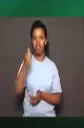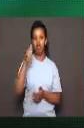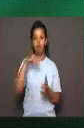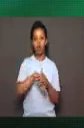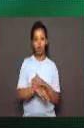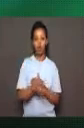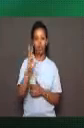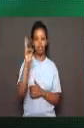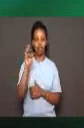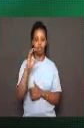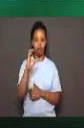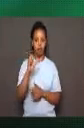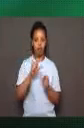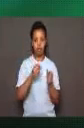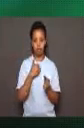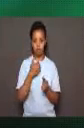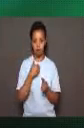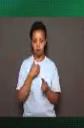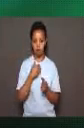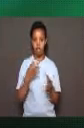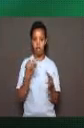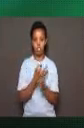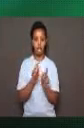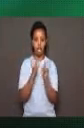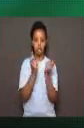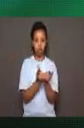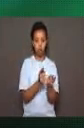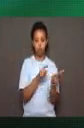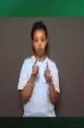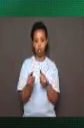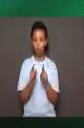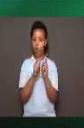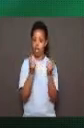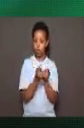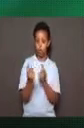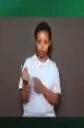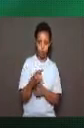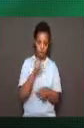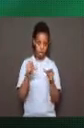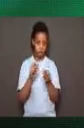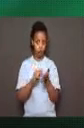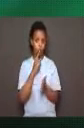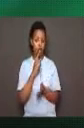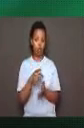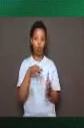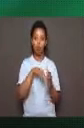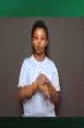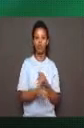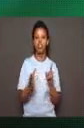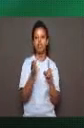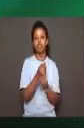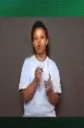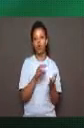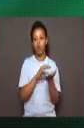atoms. A functional group is a group of atoms within a